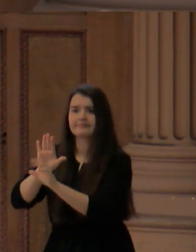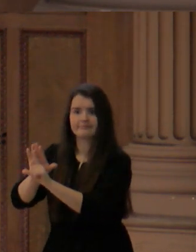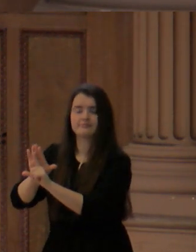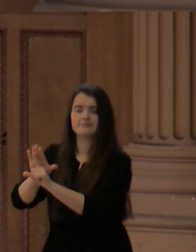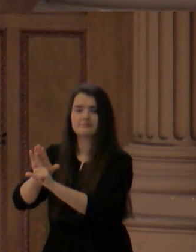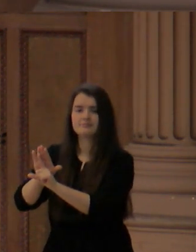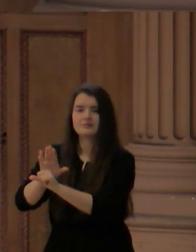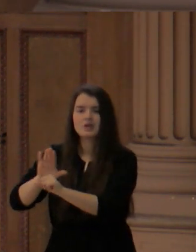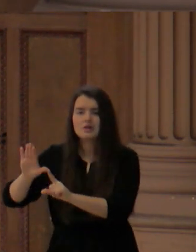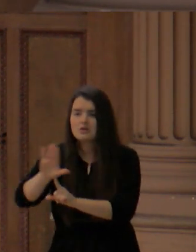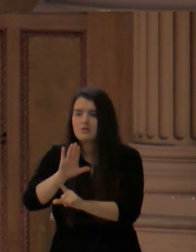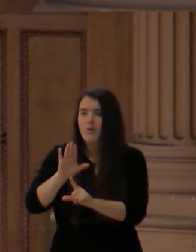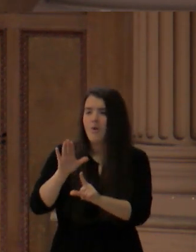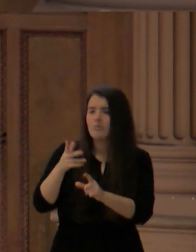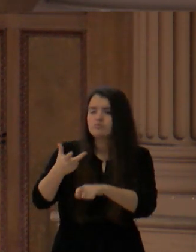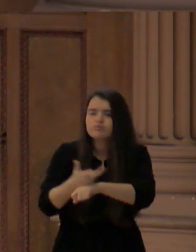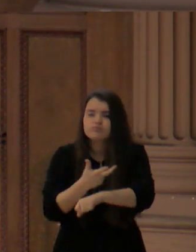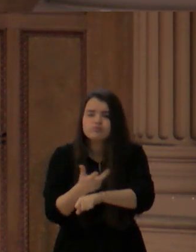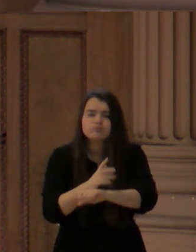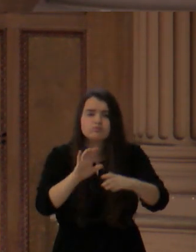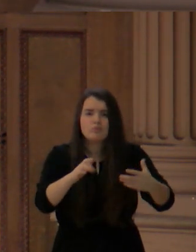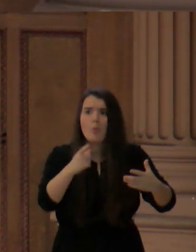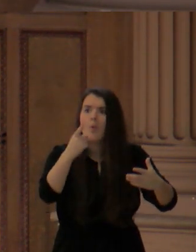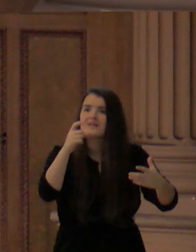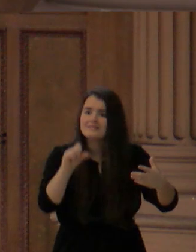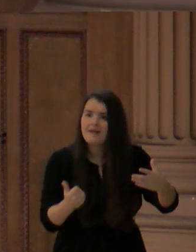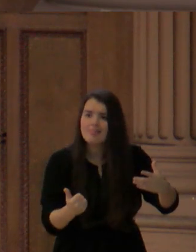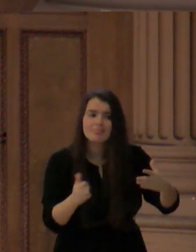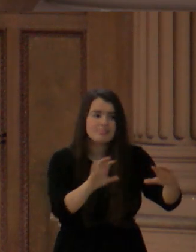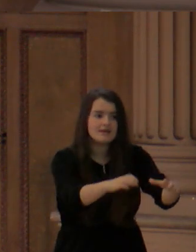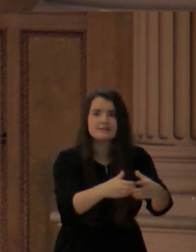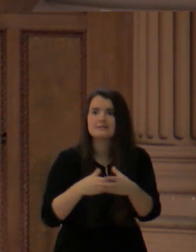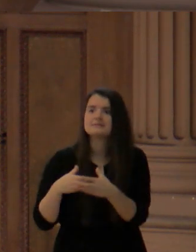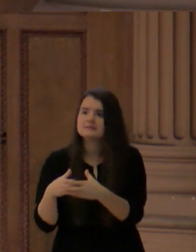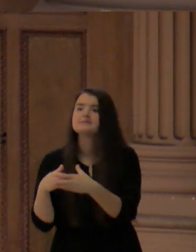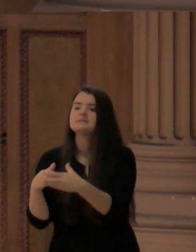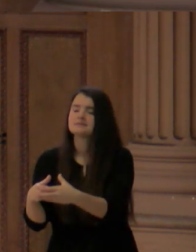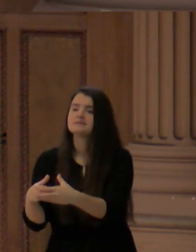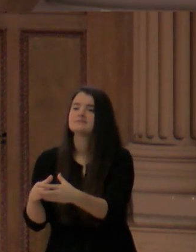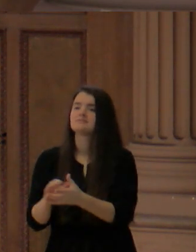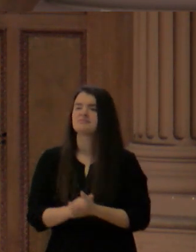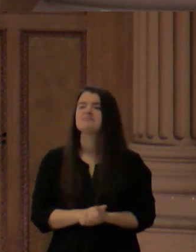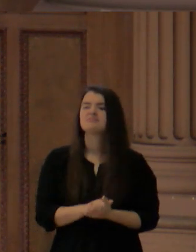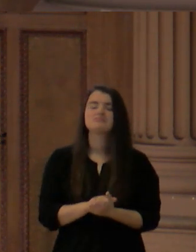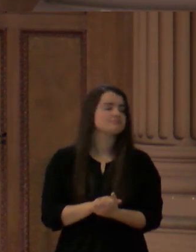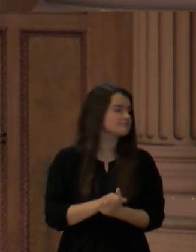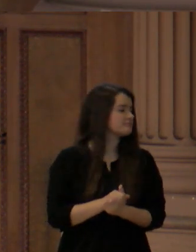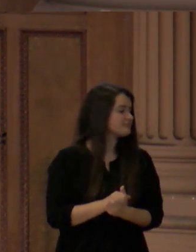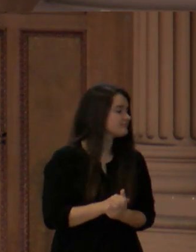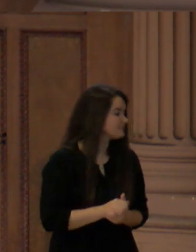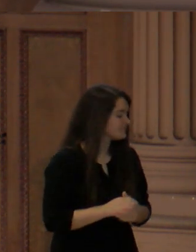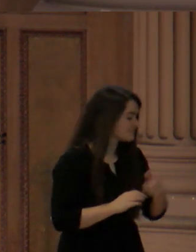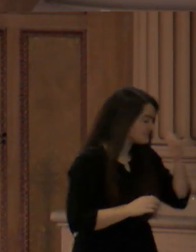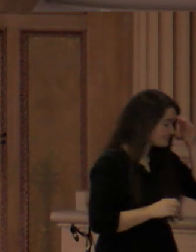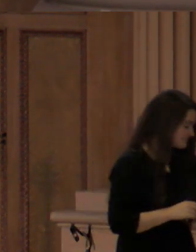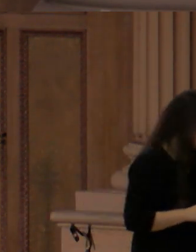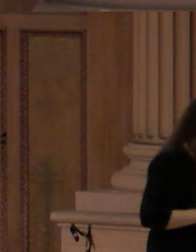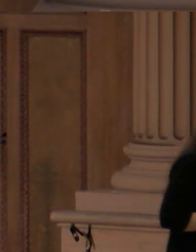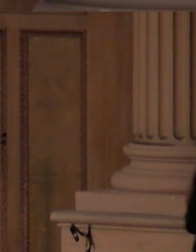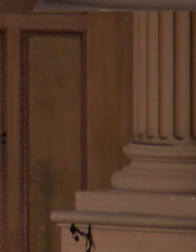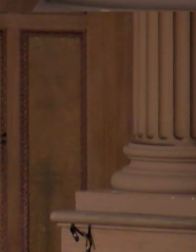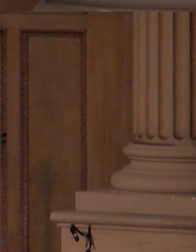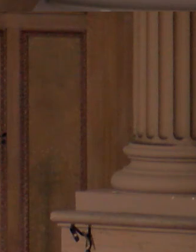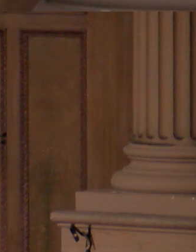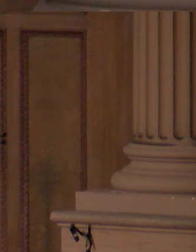flock. And this is hard for us to imagine in our day, but in their day, governments could get so oppressive that they would charge a 10% income tax.